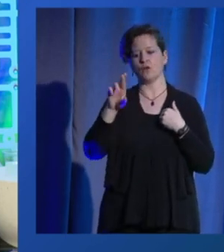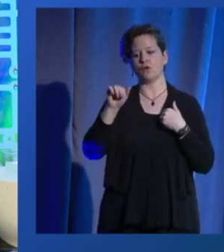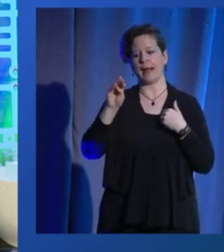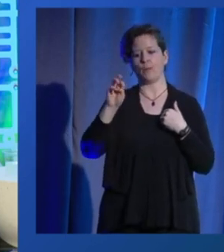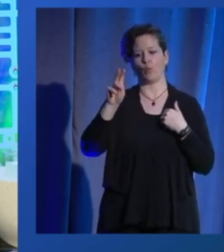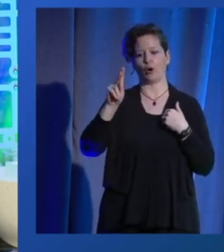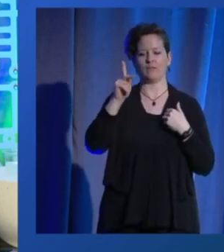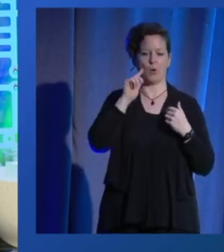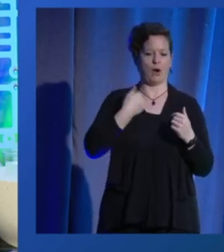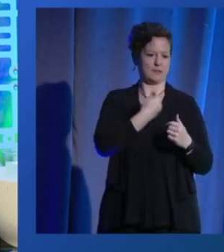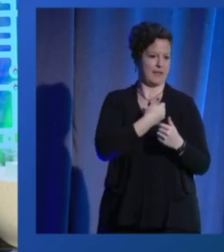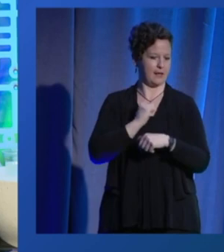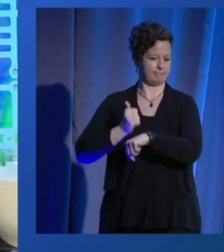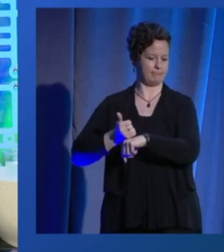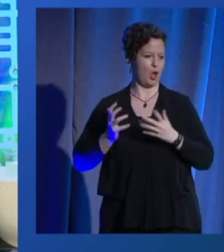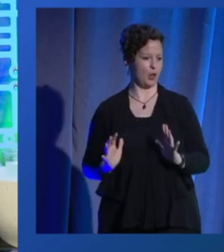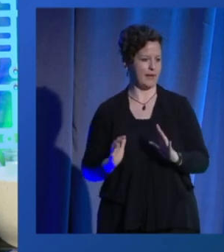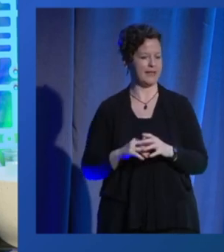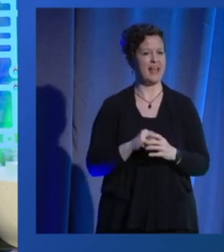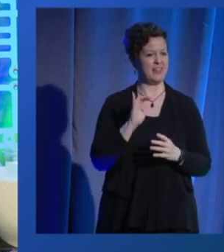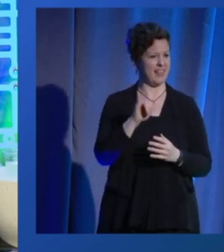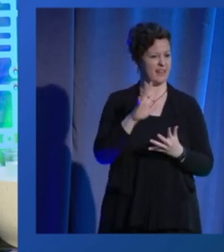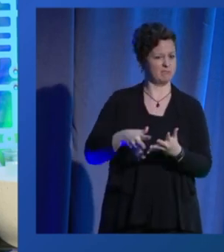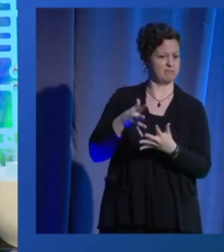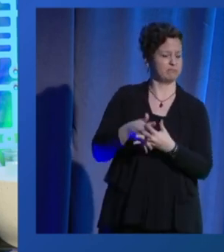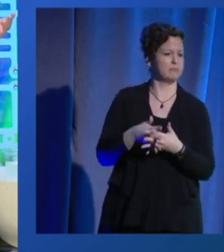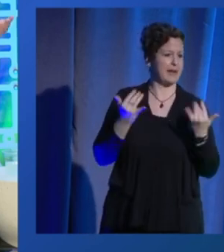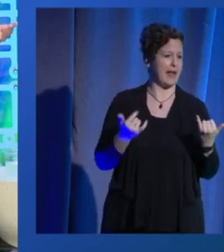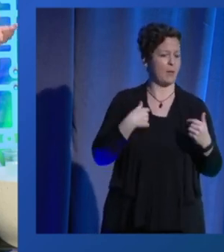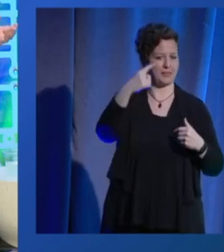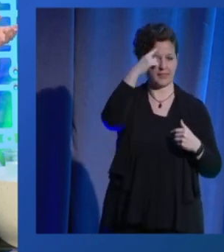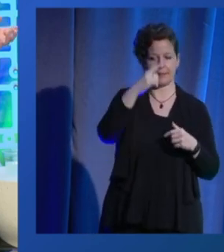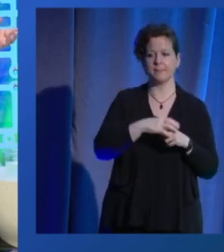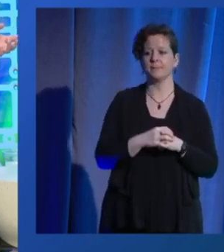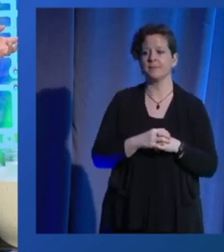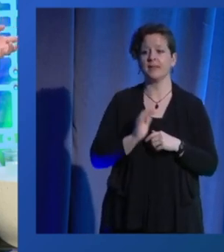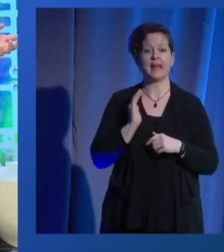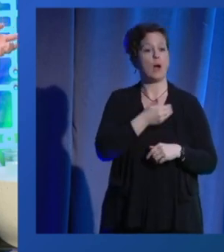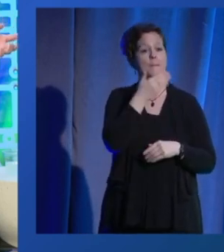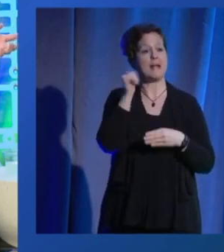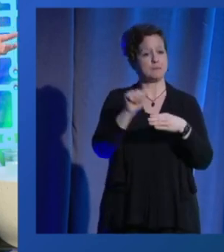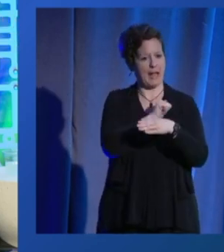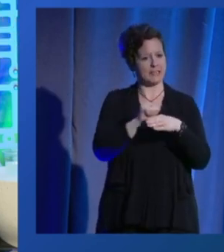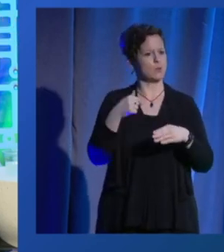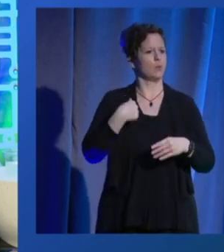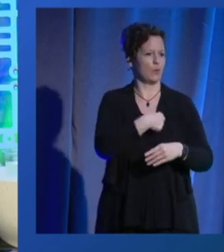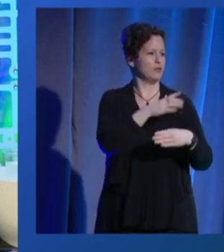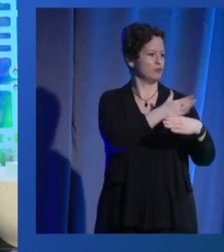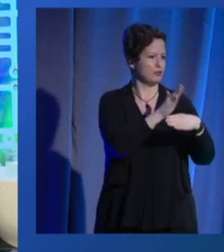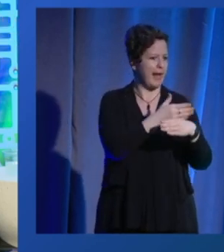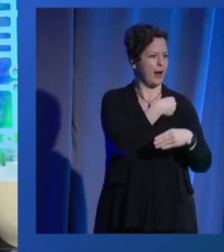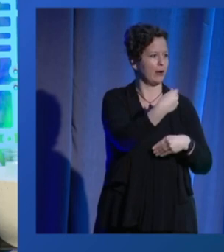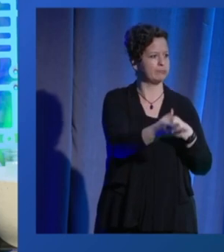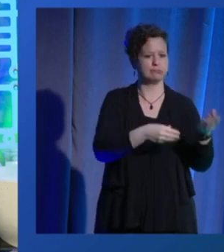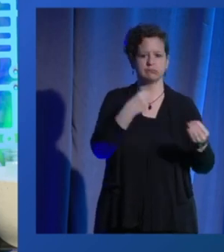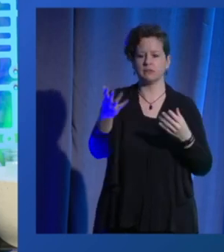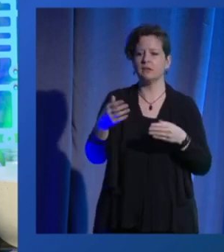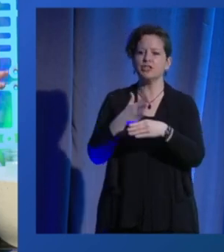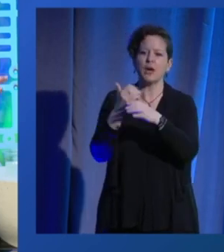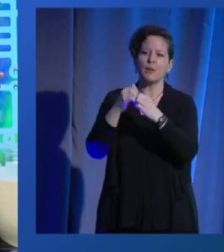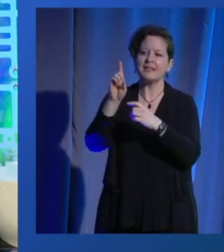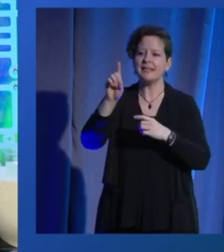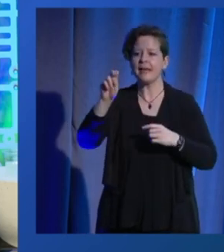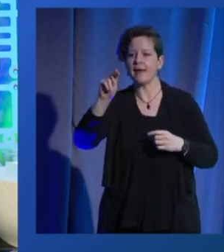very effective and has taken root and we have promulgated our best practices throughout the community sharing it with dni